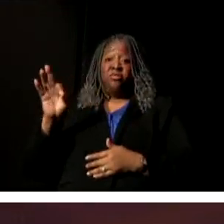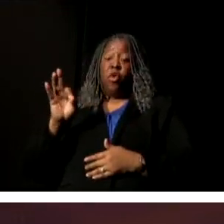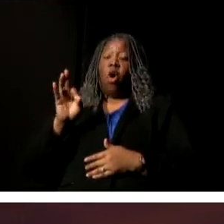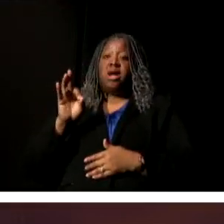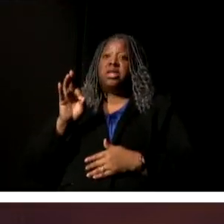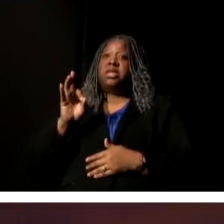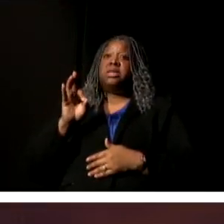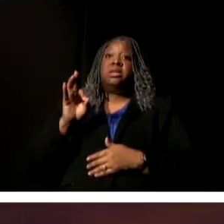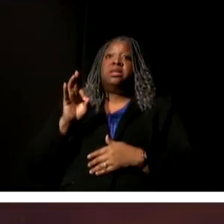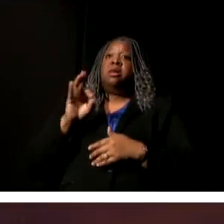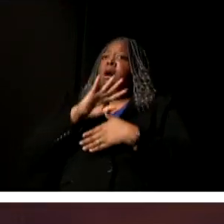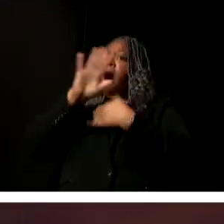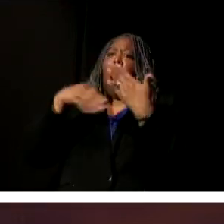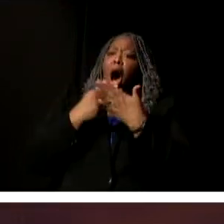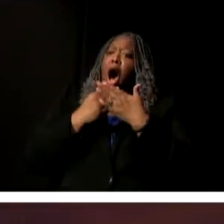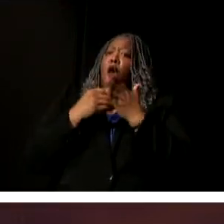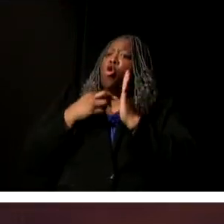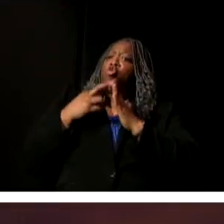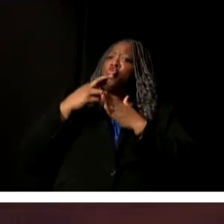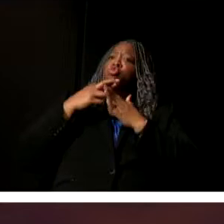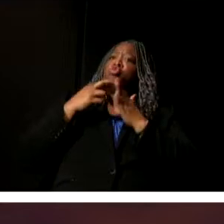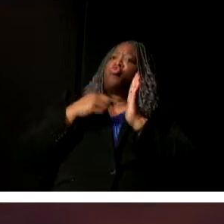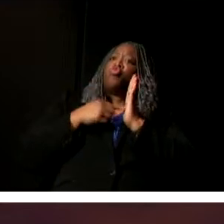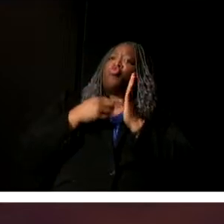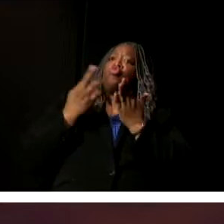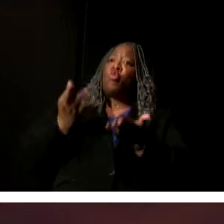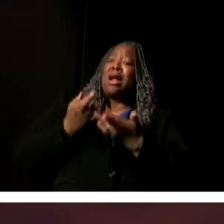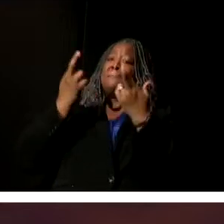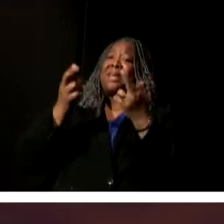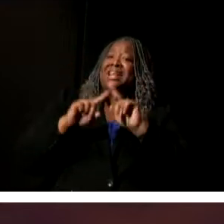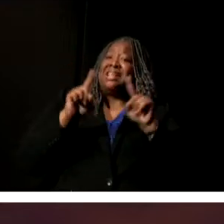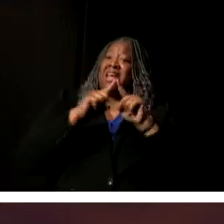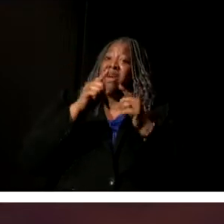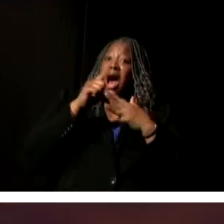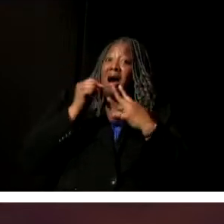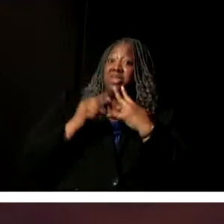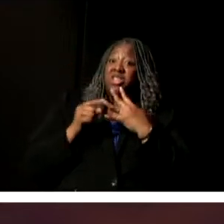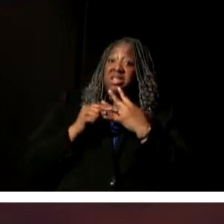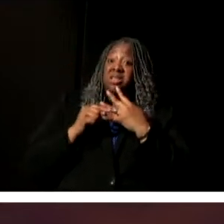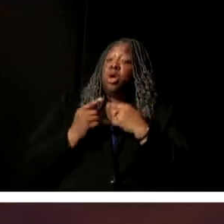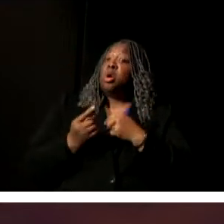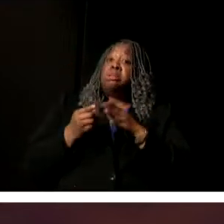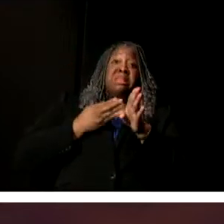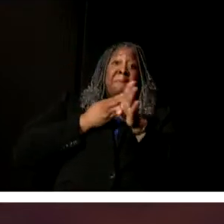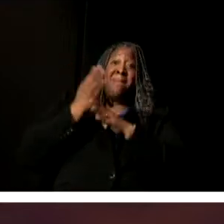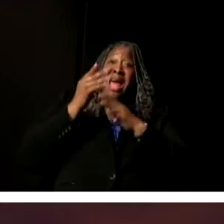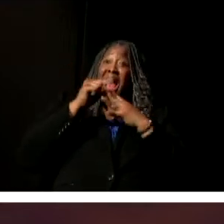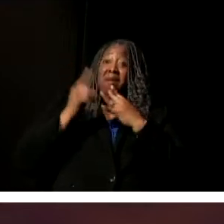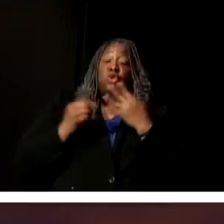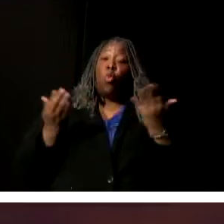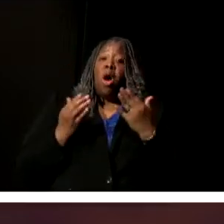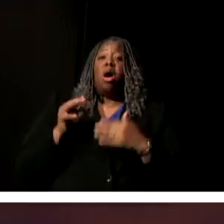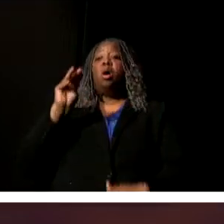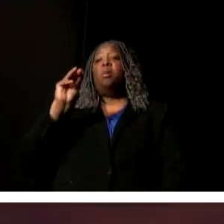unanimously recommended different options, and the main option was a mobile grocery store.